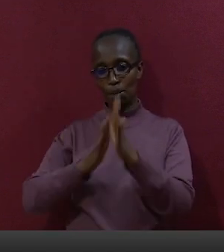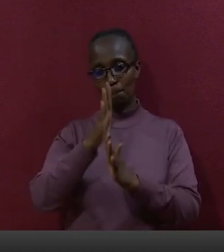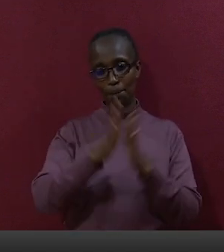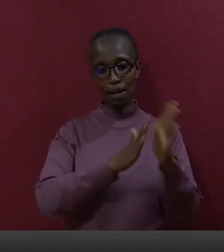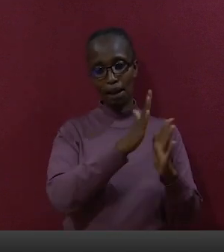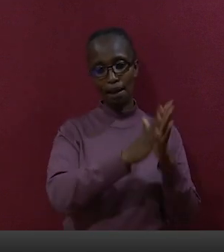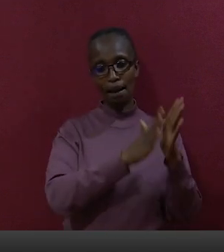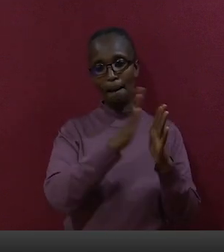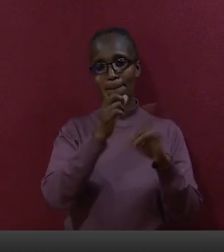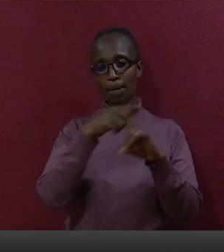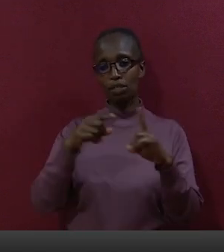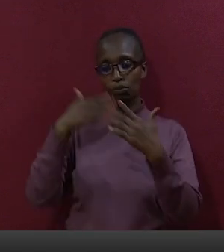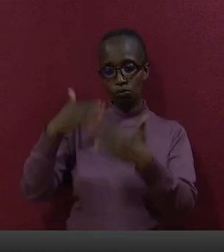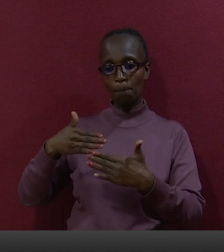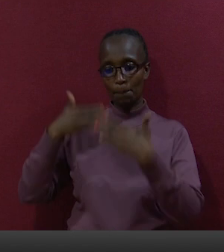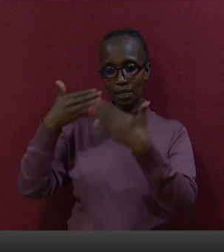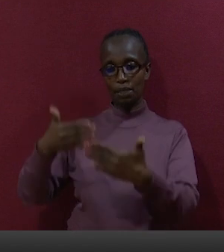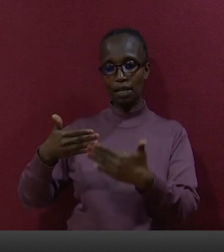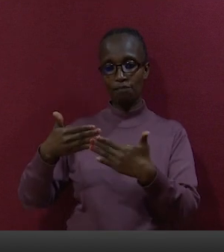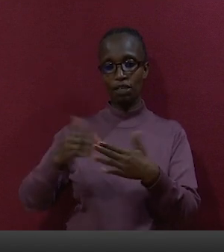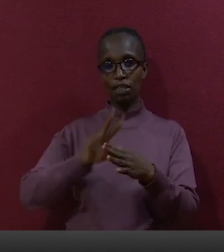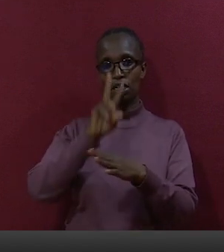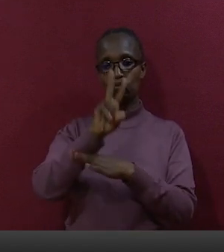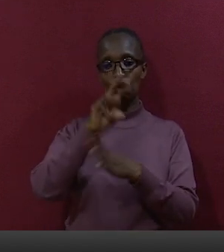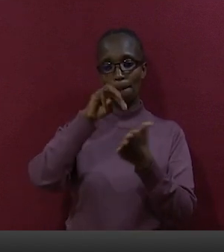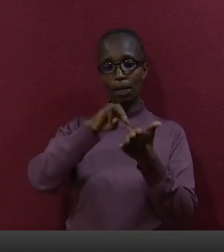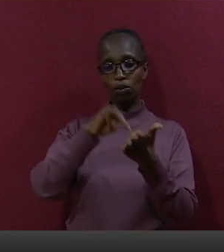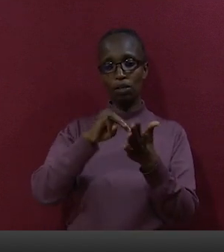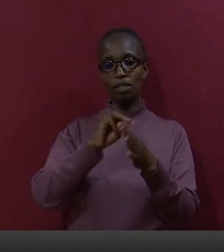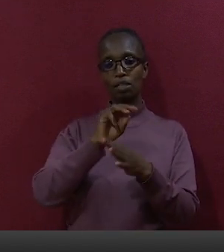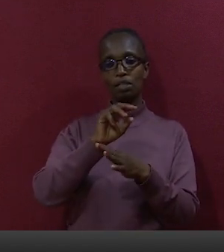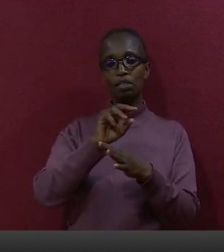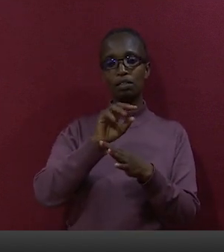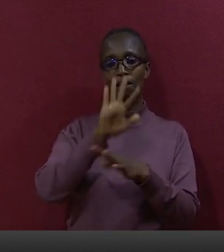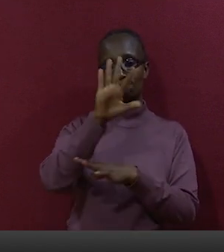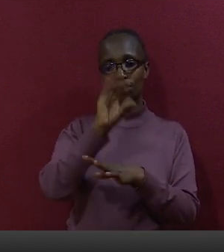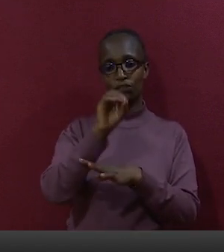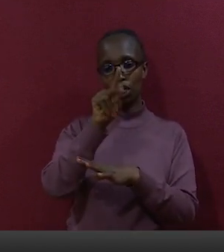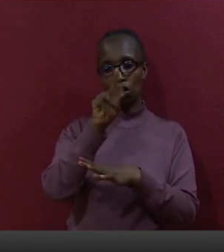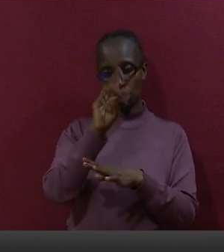time to prepare for planting, and in that time we delivered 2 million